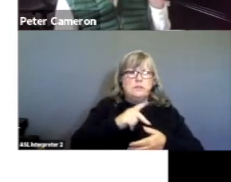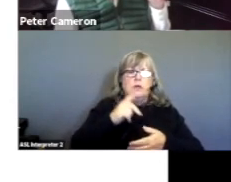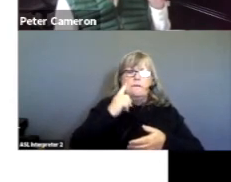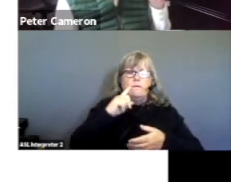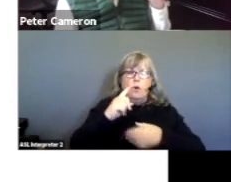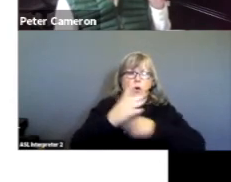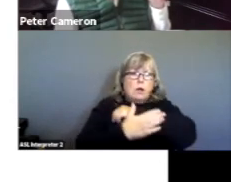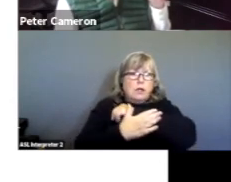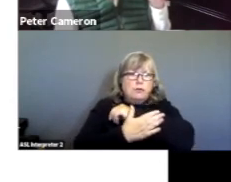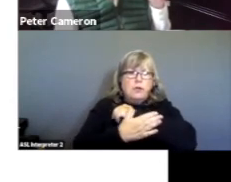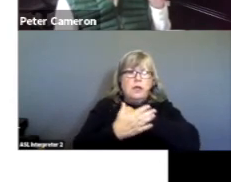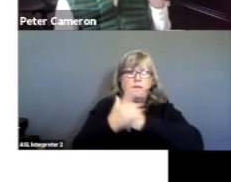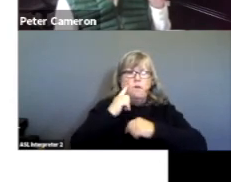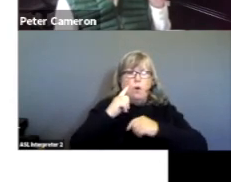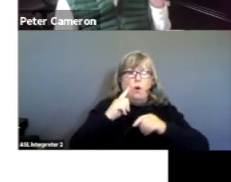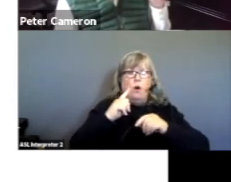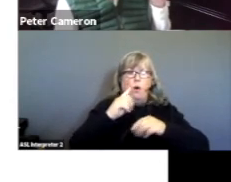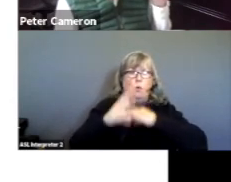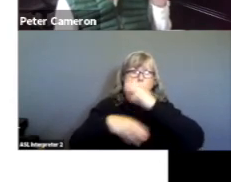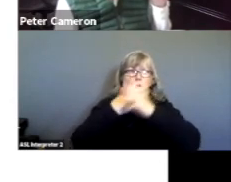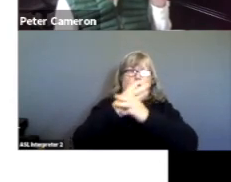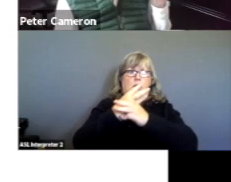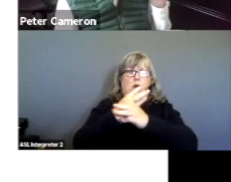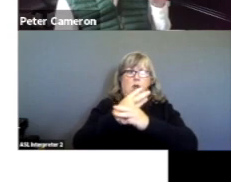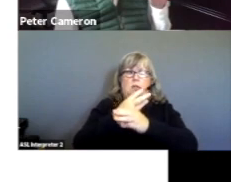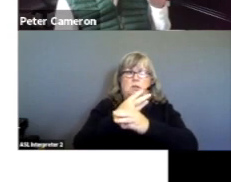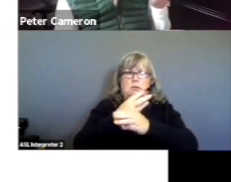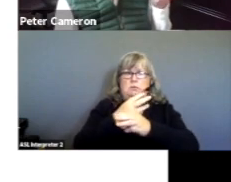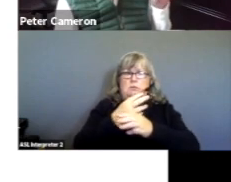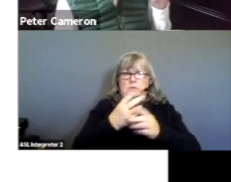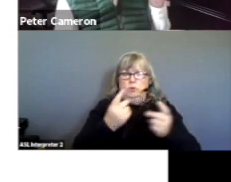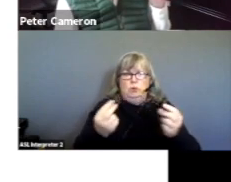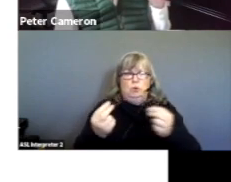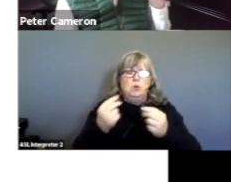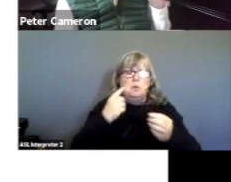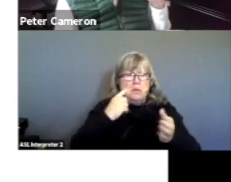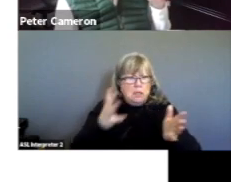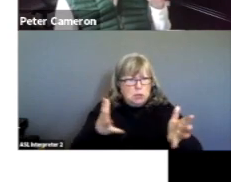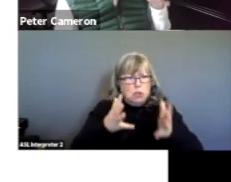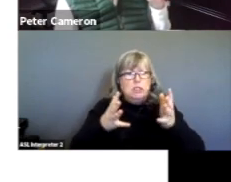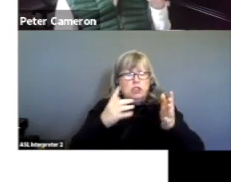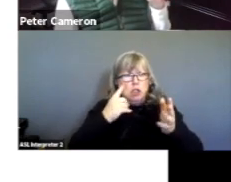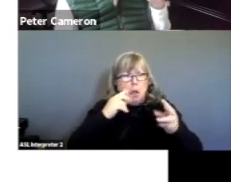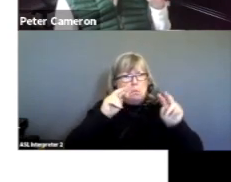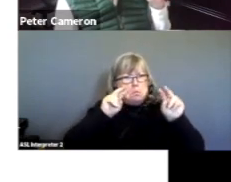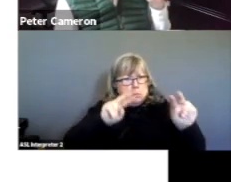internationally. And so I encourage you to check some of these out.